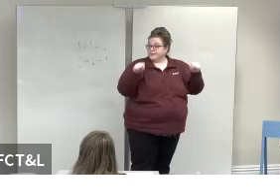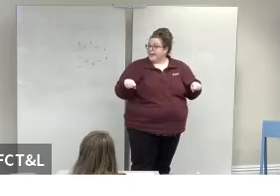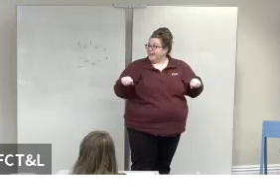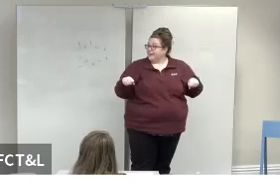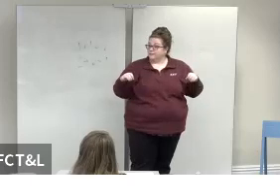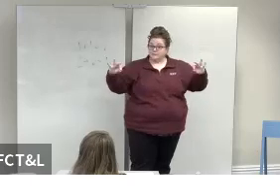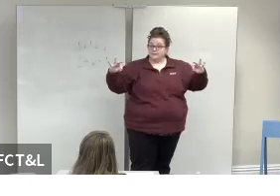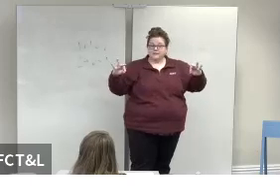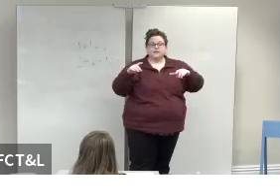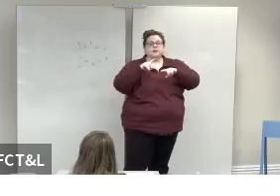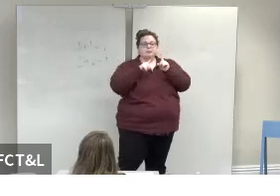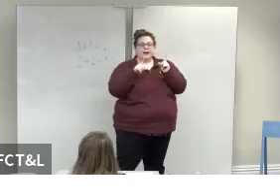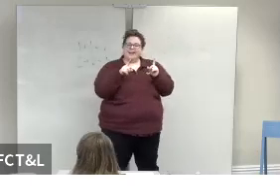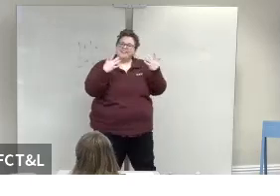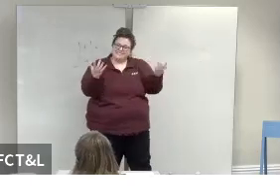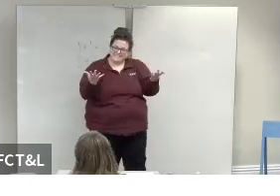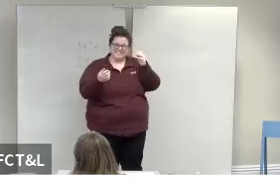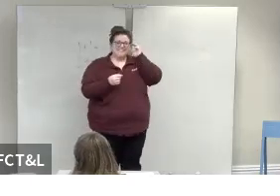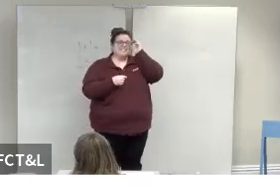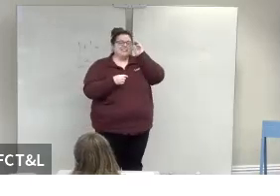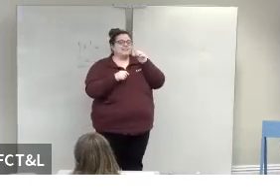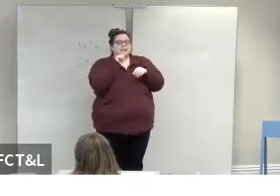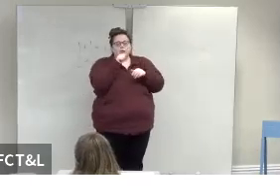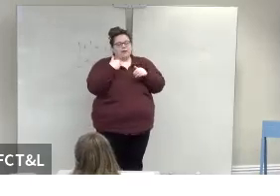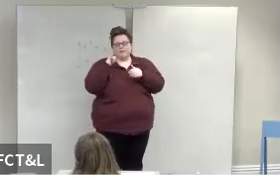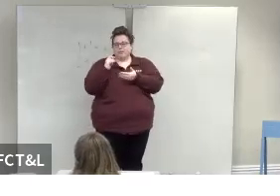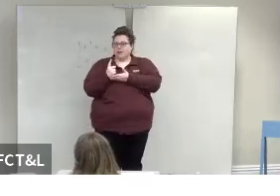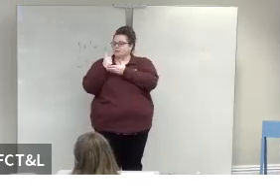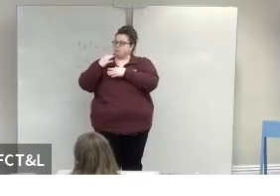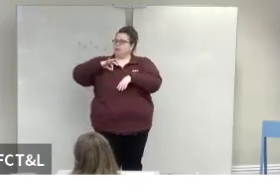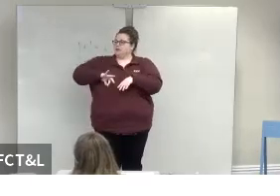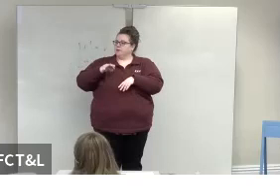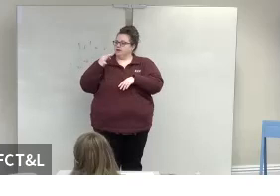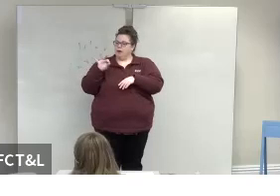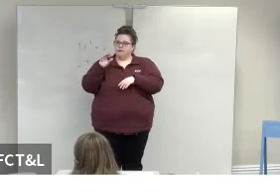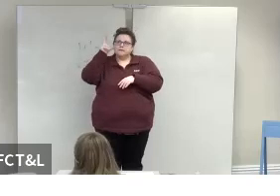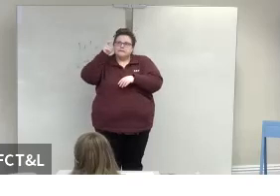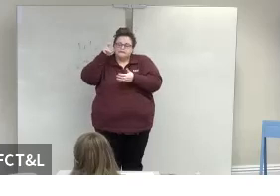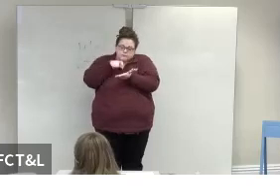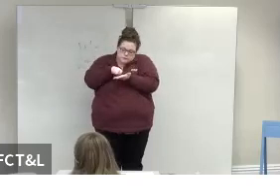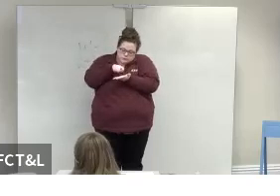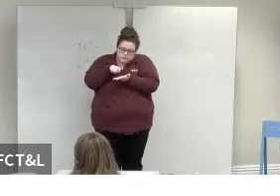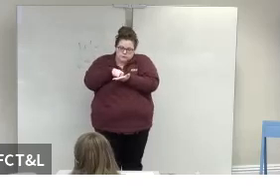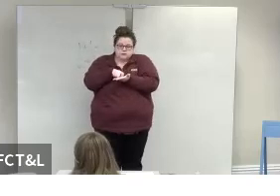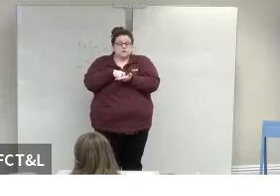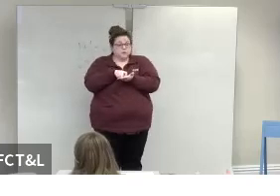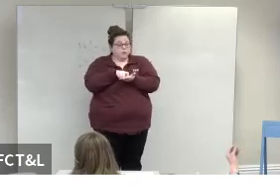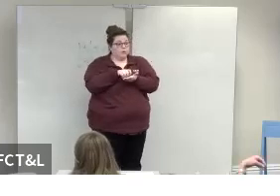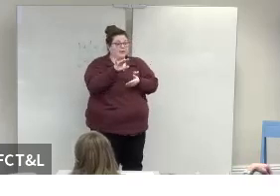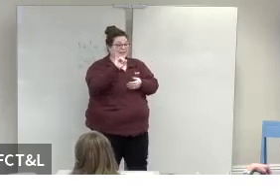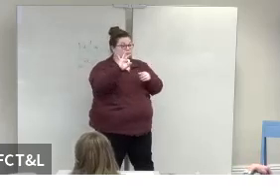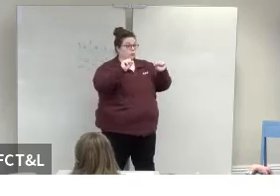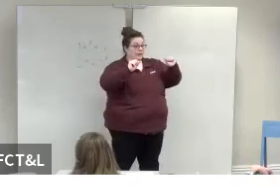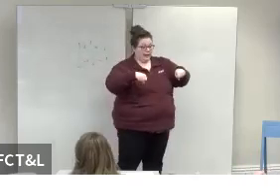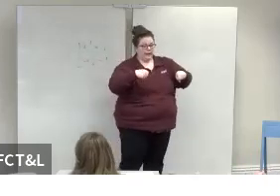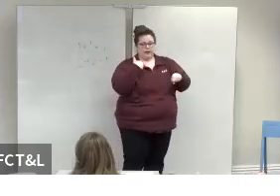sign and talk at the same time. We can do that. That's a good one, but they do not have that benefit of hearing the